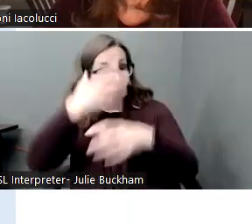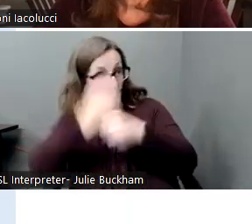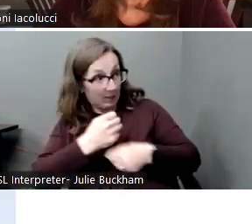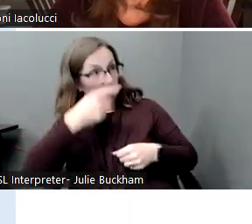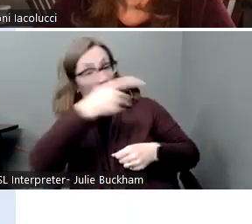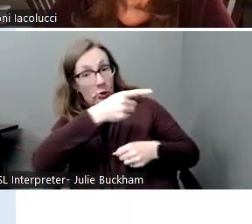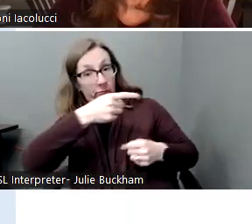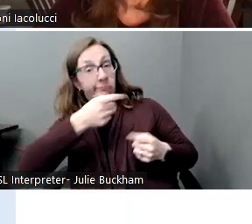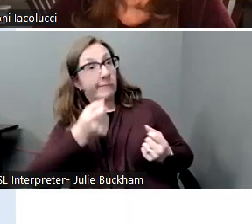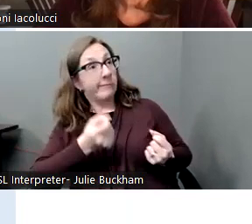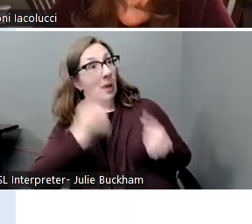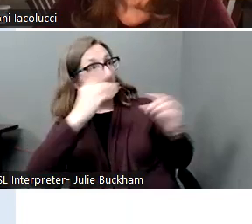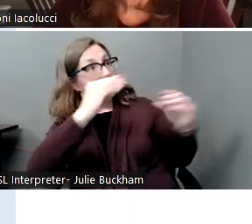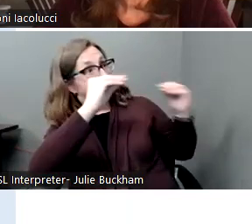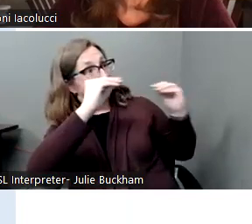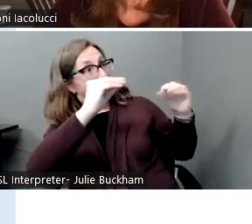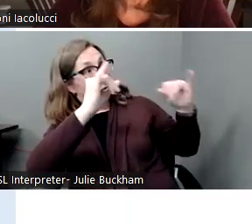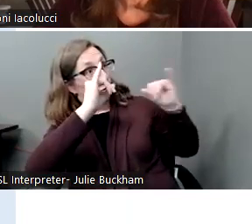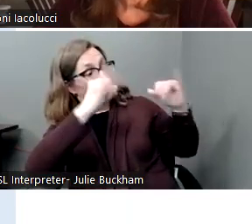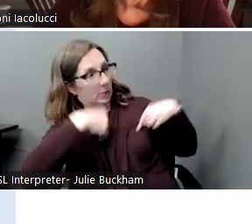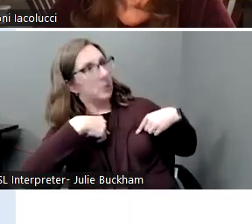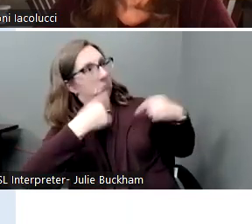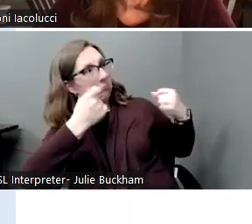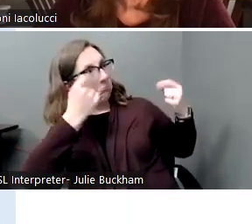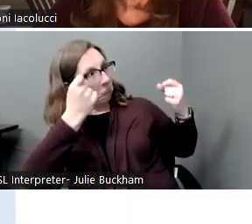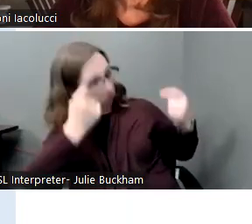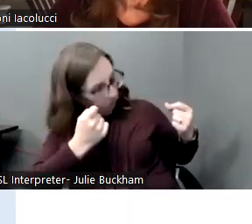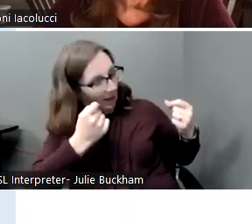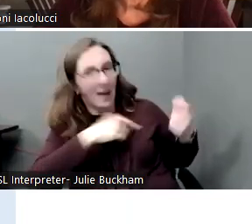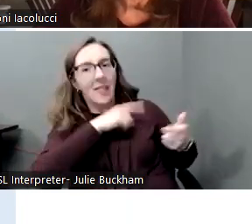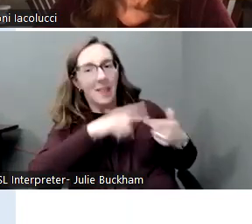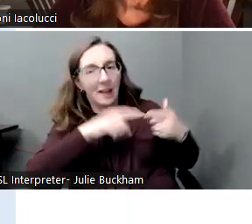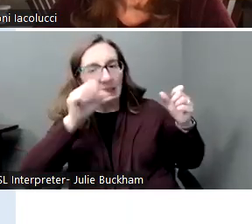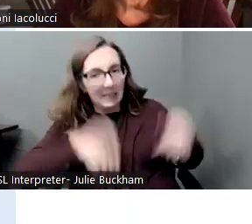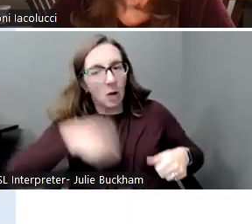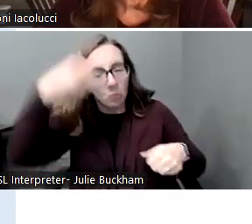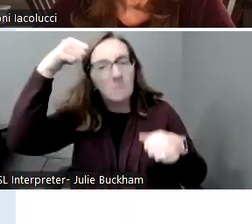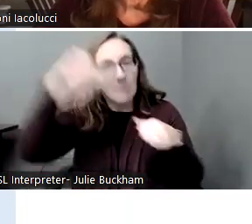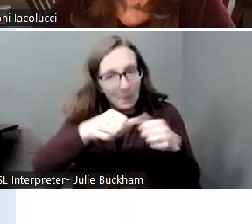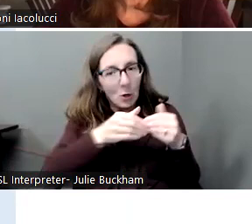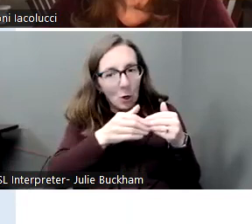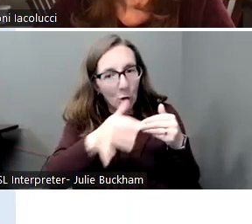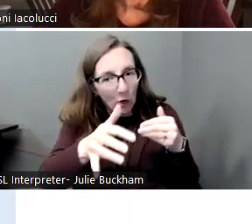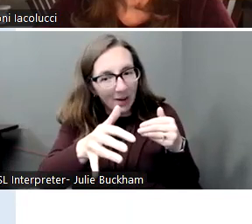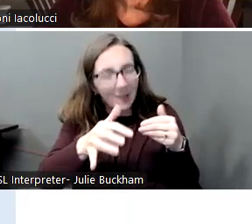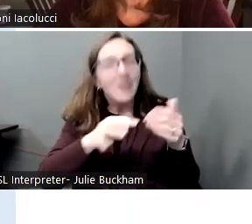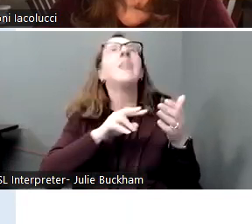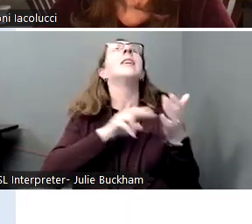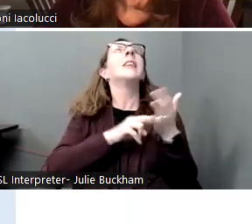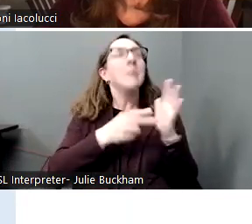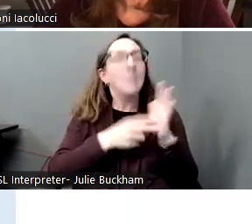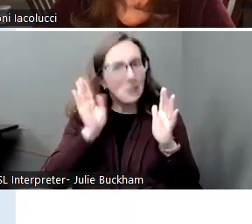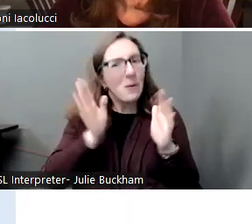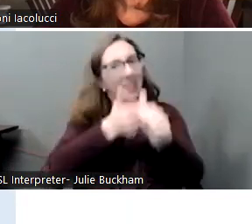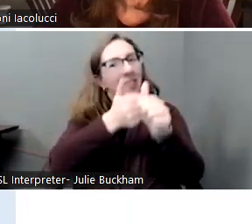the instructions were and is much more able to remember what those are, the patient will be much more likely to